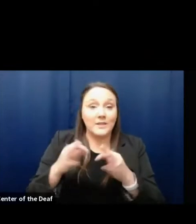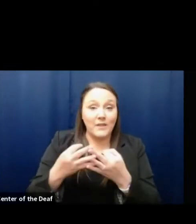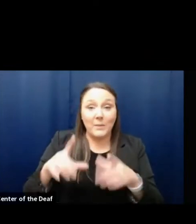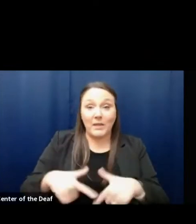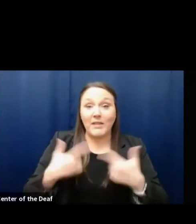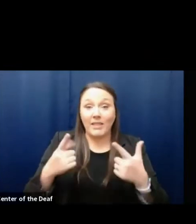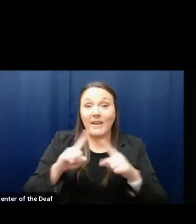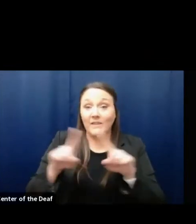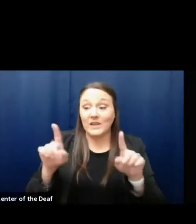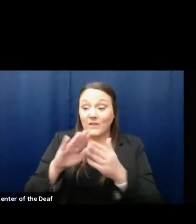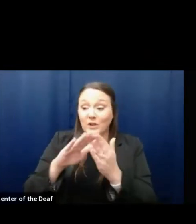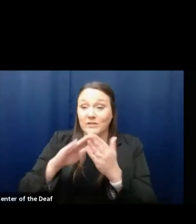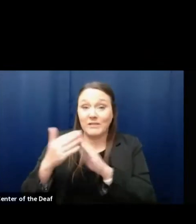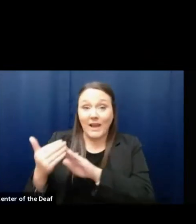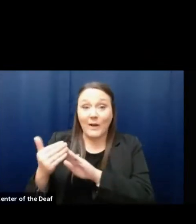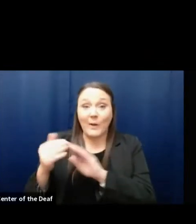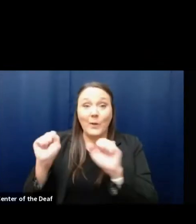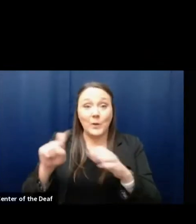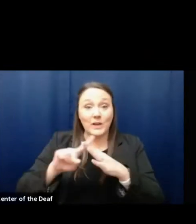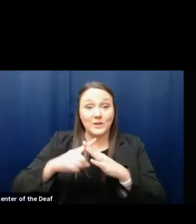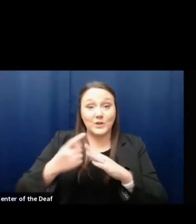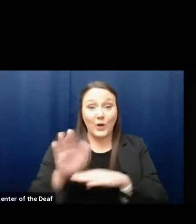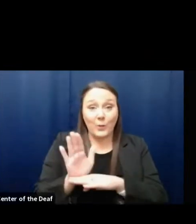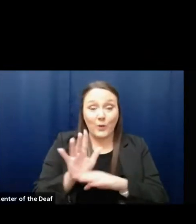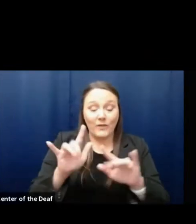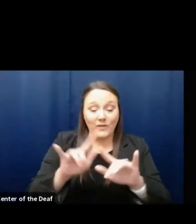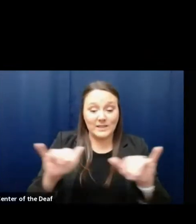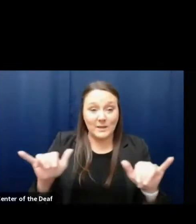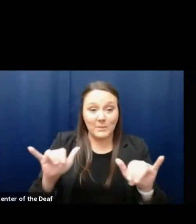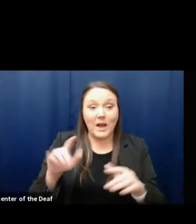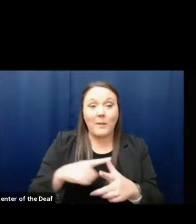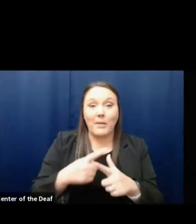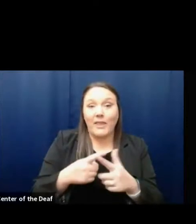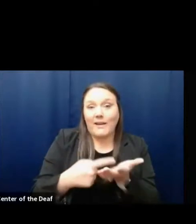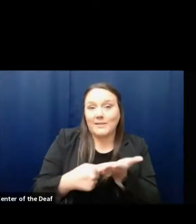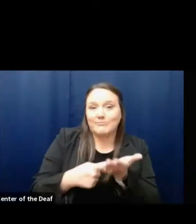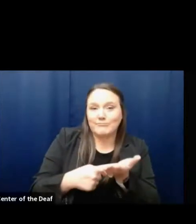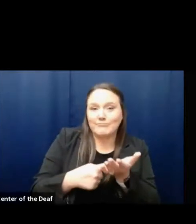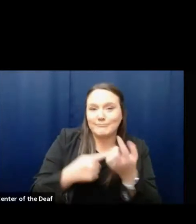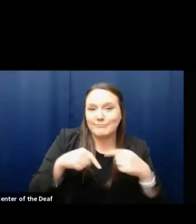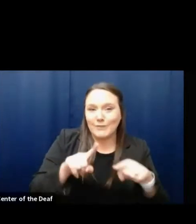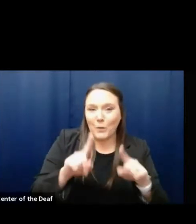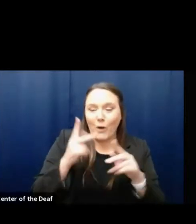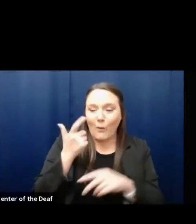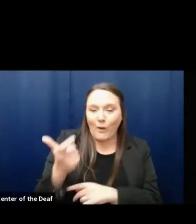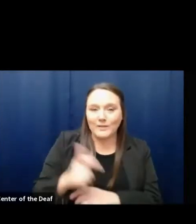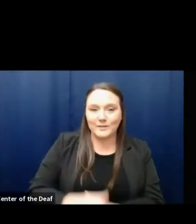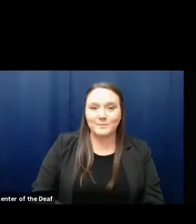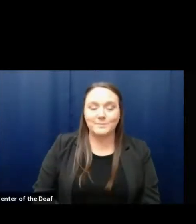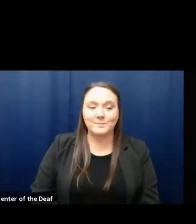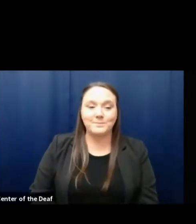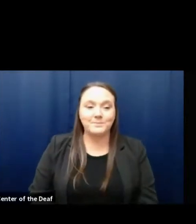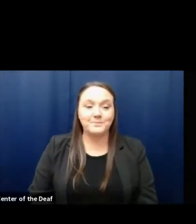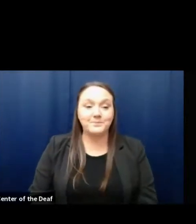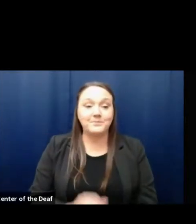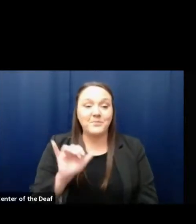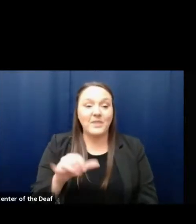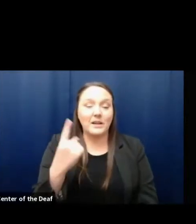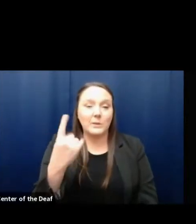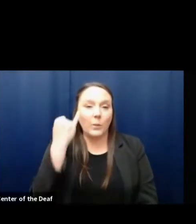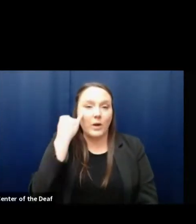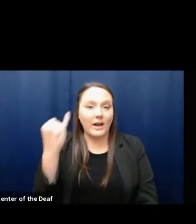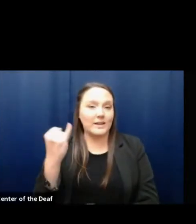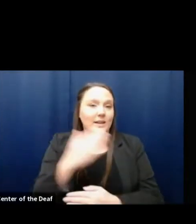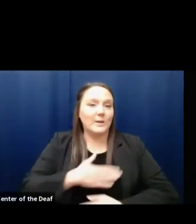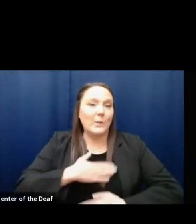at the same time and chat about what's happening over FaceTime or Zoom or some other platform like that. That's just one idea to